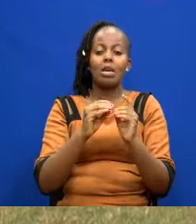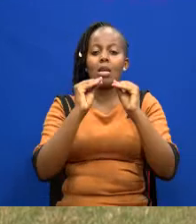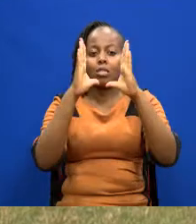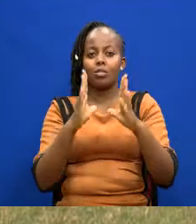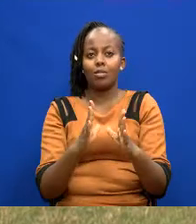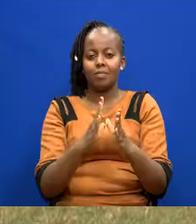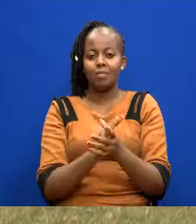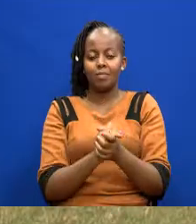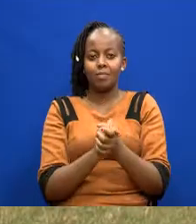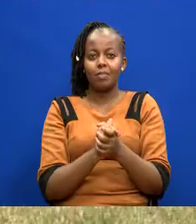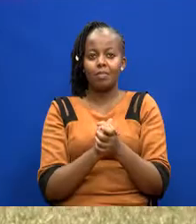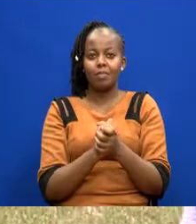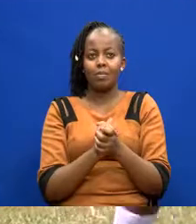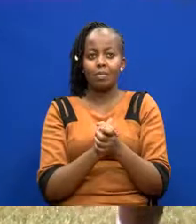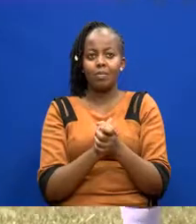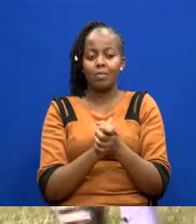me.